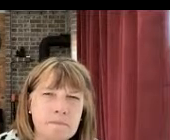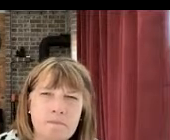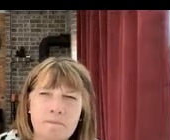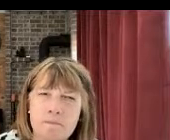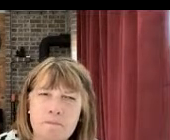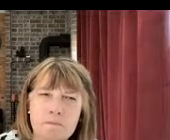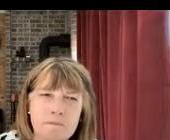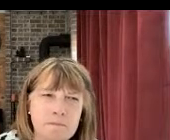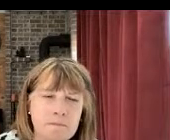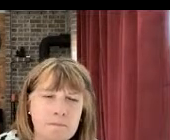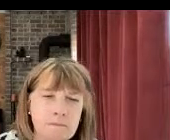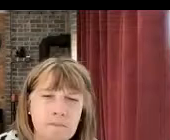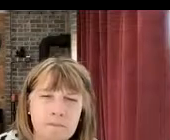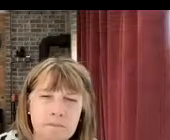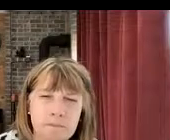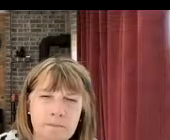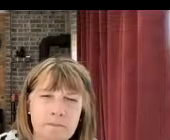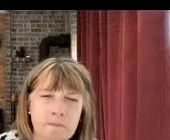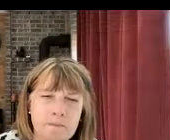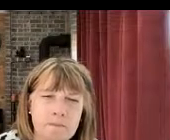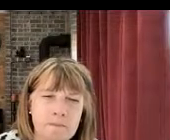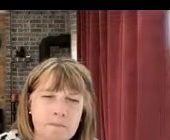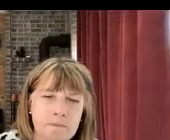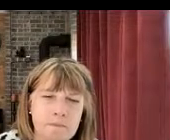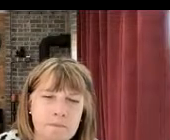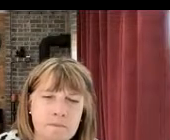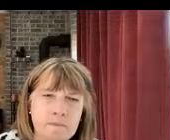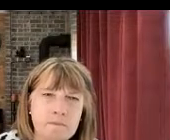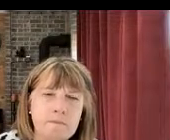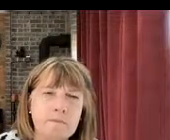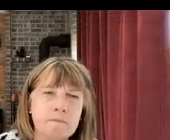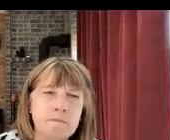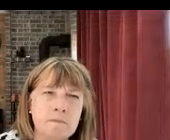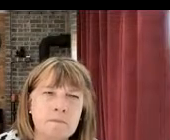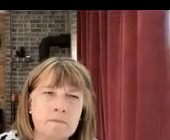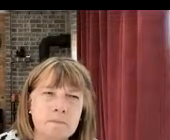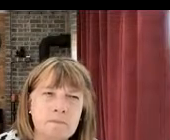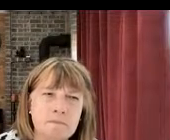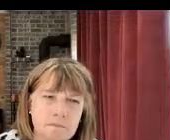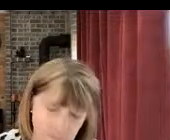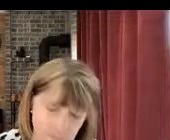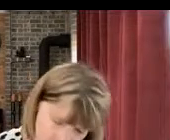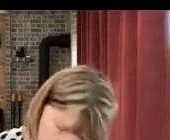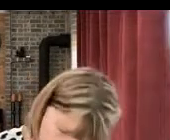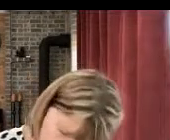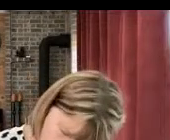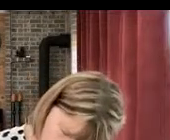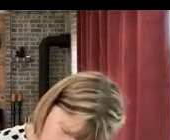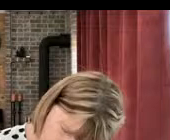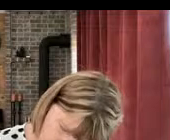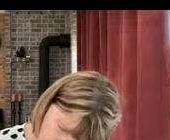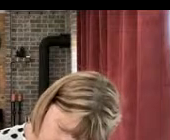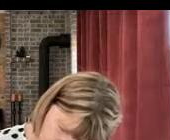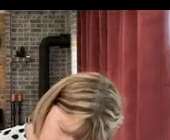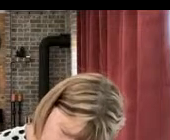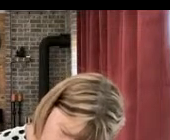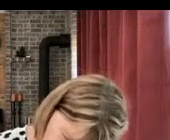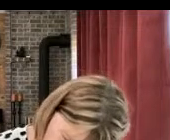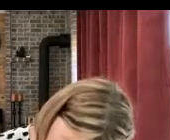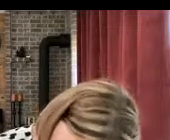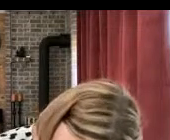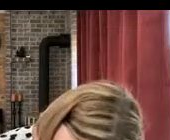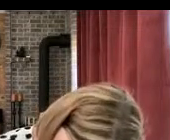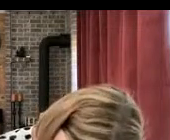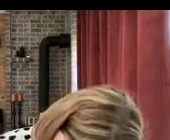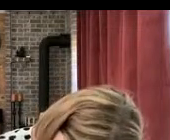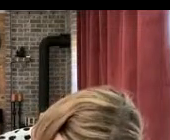Hi, I'm Dina Horton, Government Relations Director for the Pacific Northwest Waterways Association. I represent the river